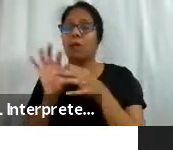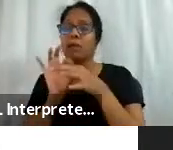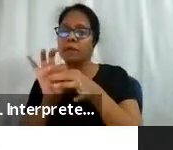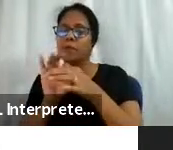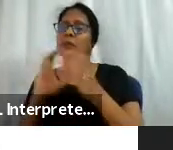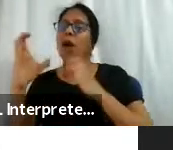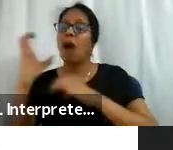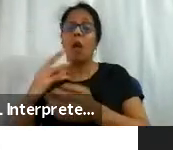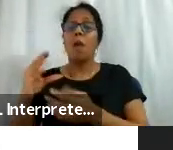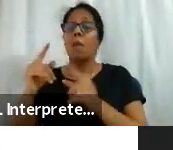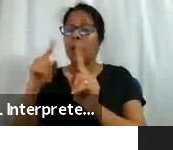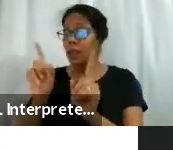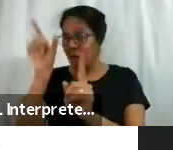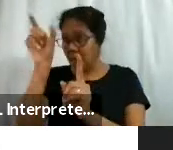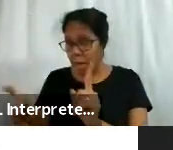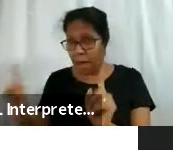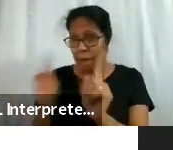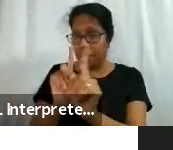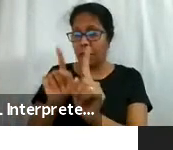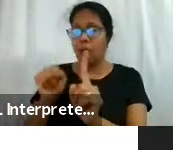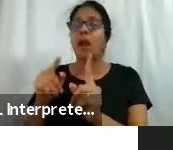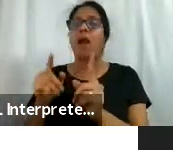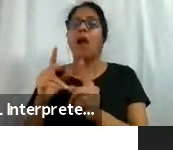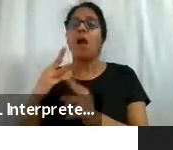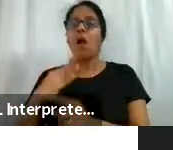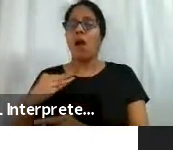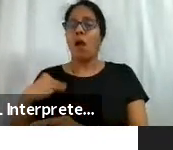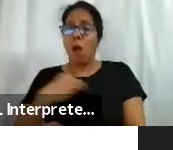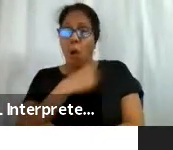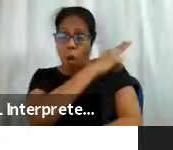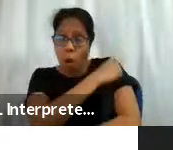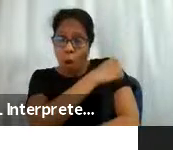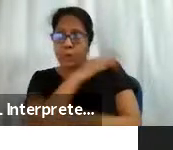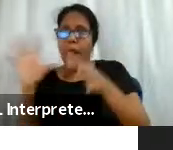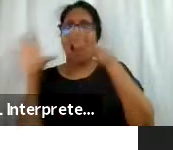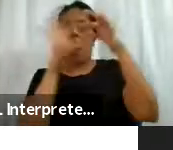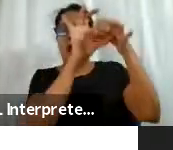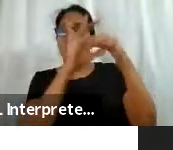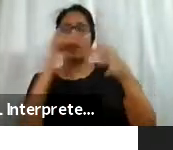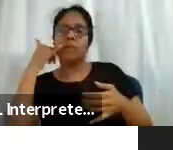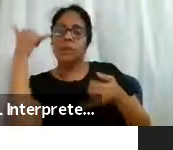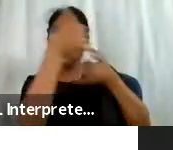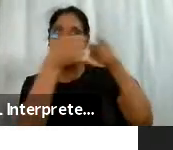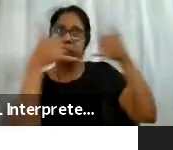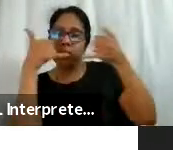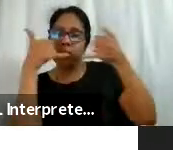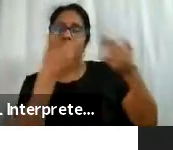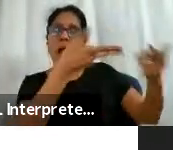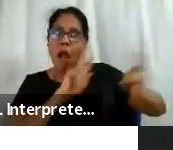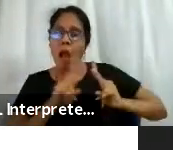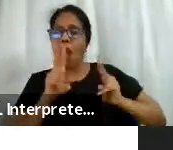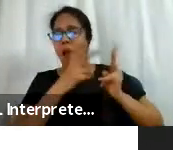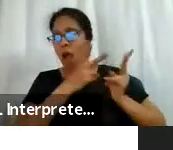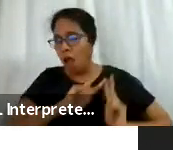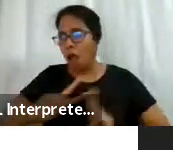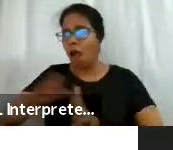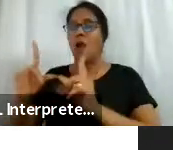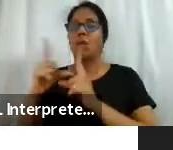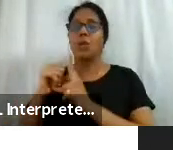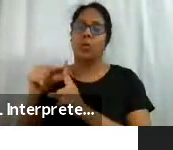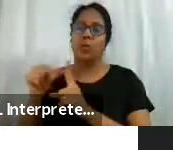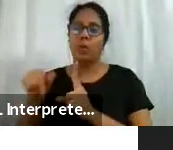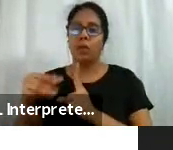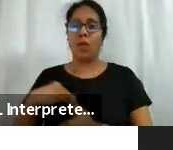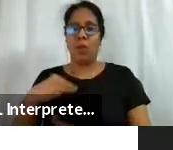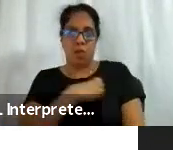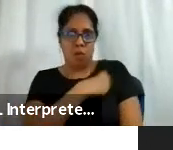the hospital. That means your caregiver should be a person who is capable of being in touch with a doctor